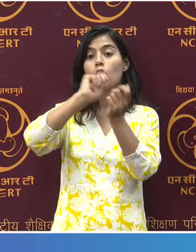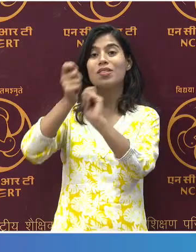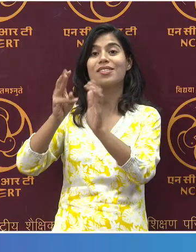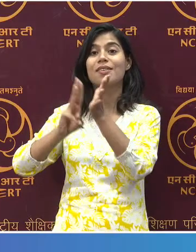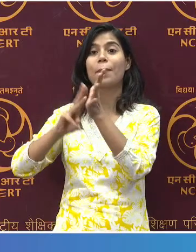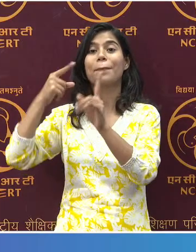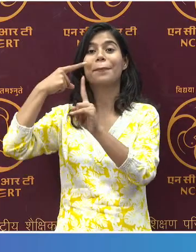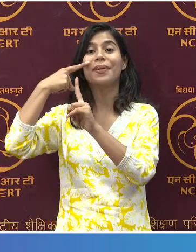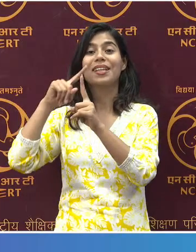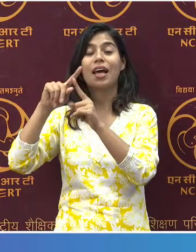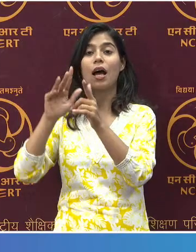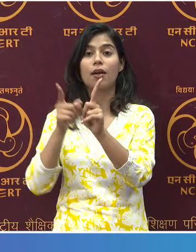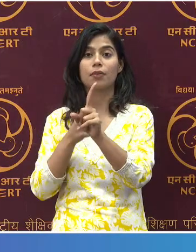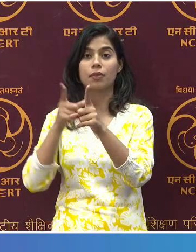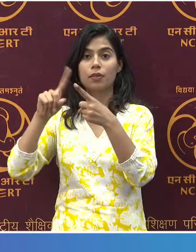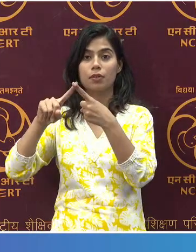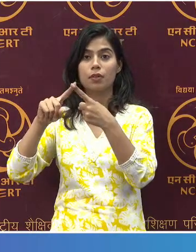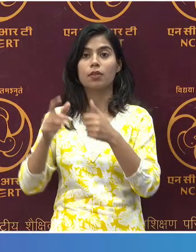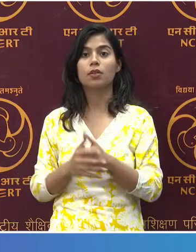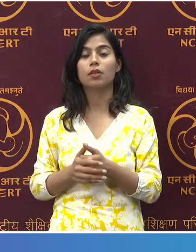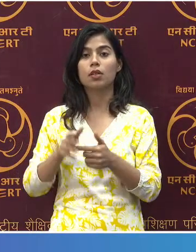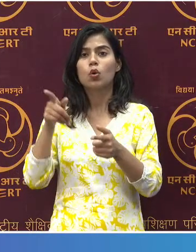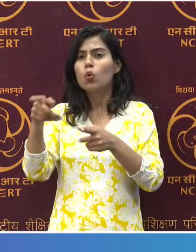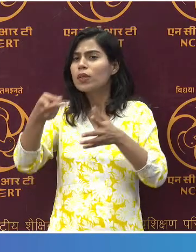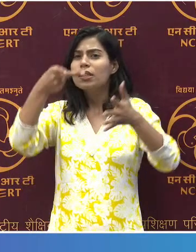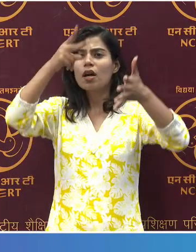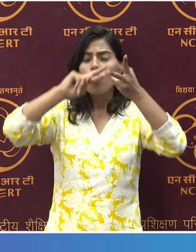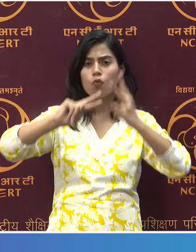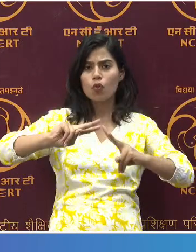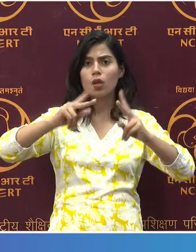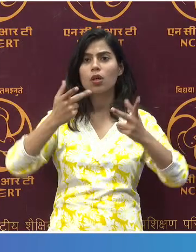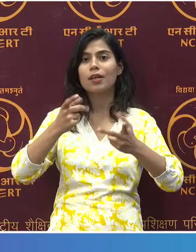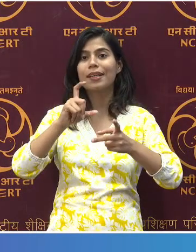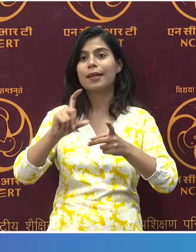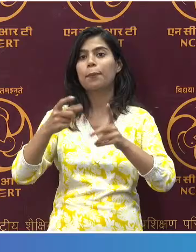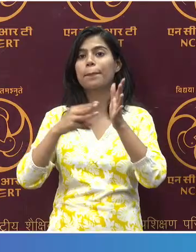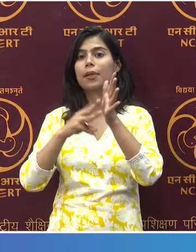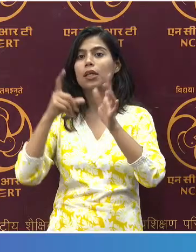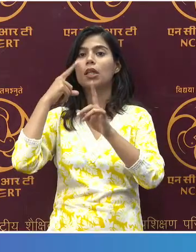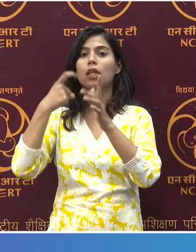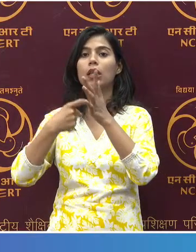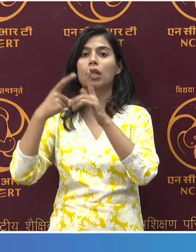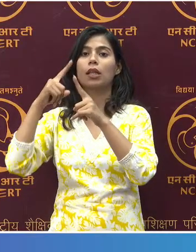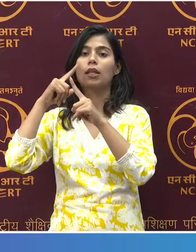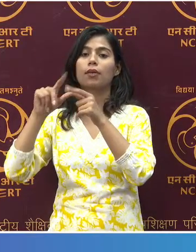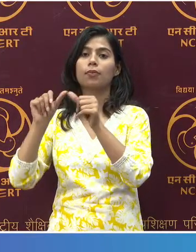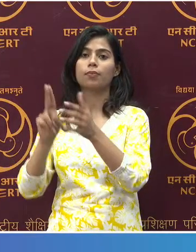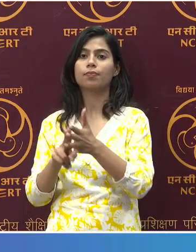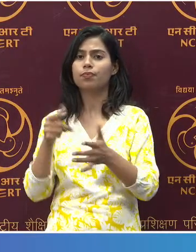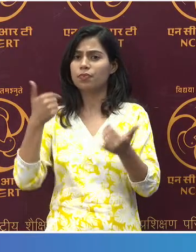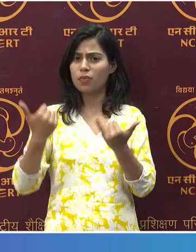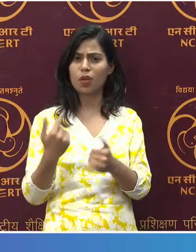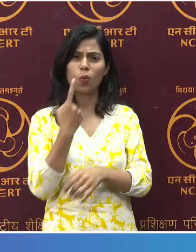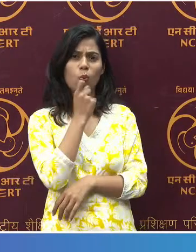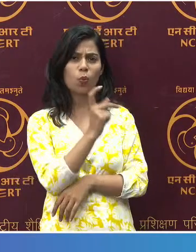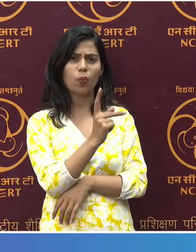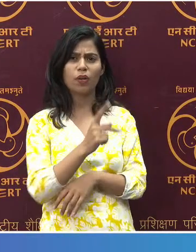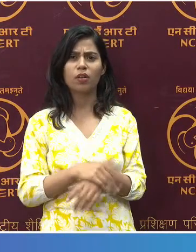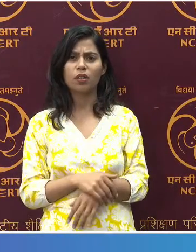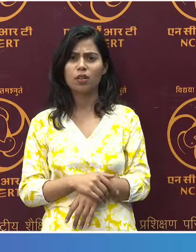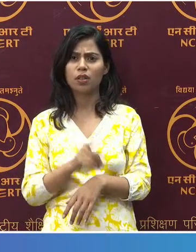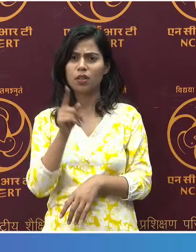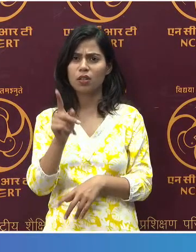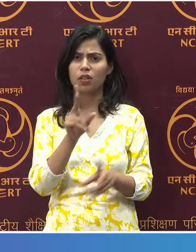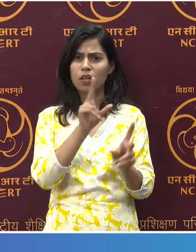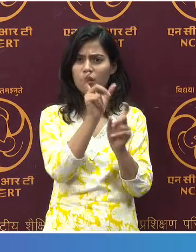chloride, that is also called chloromethane, CH3Cl. Right. And now sir, because you took, you just